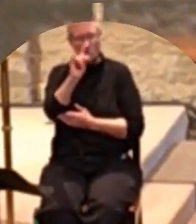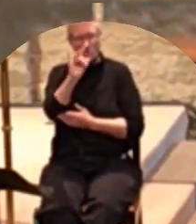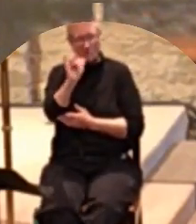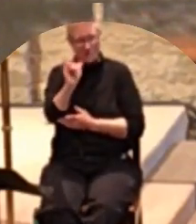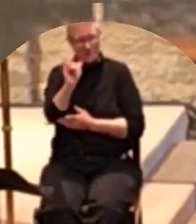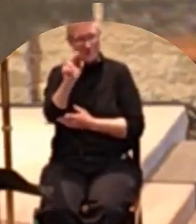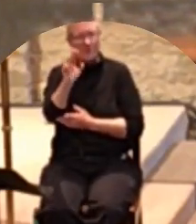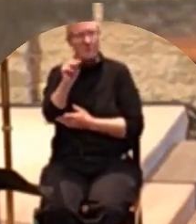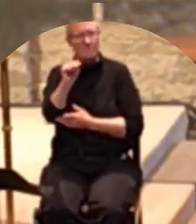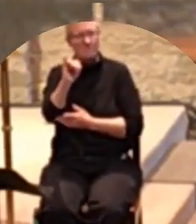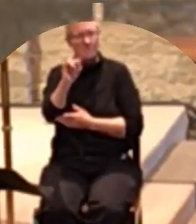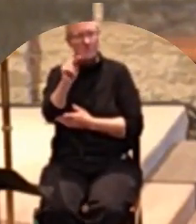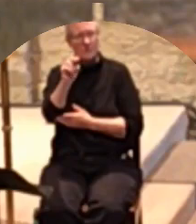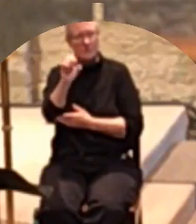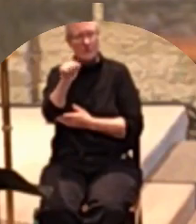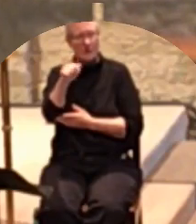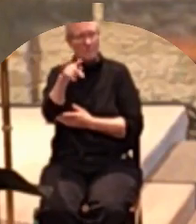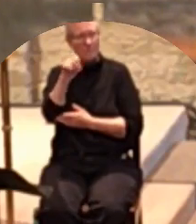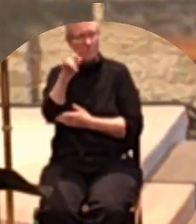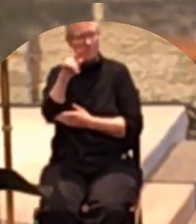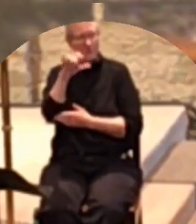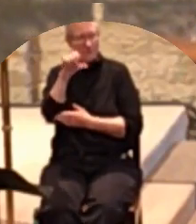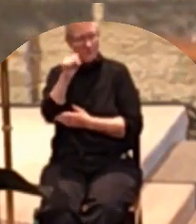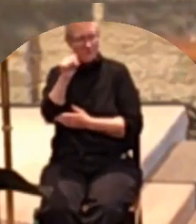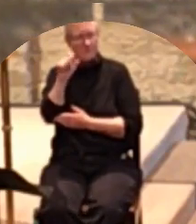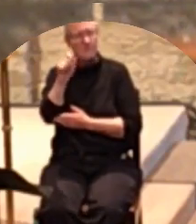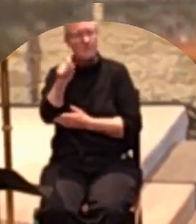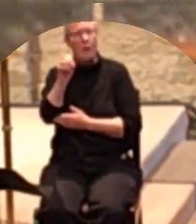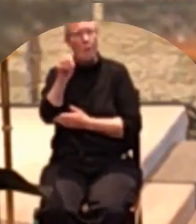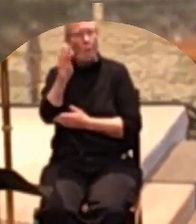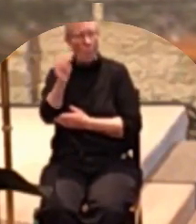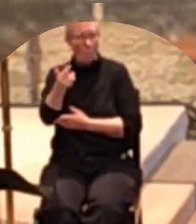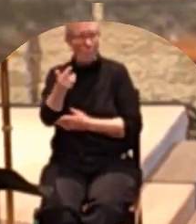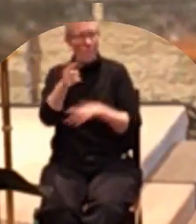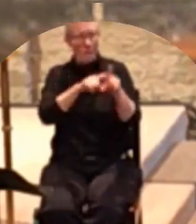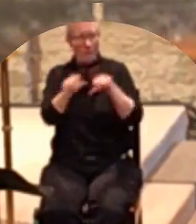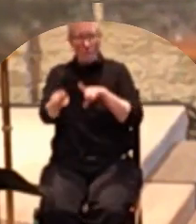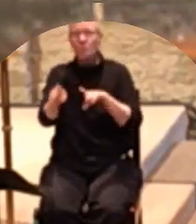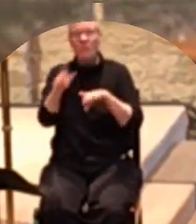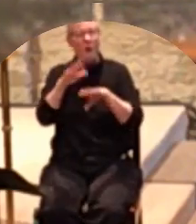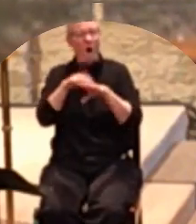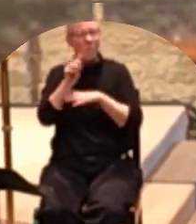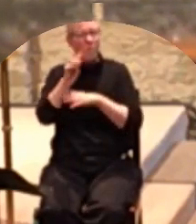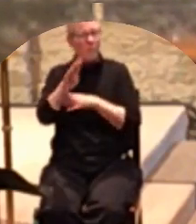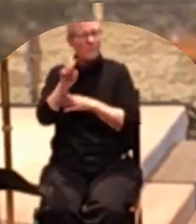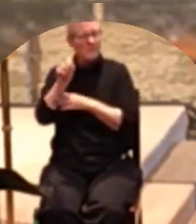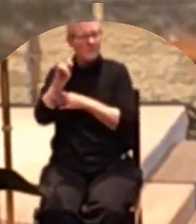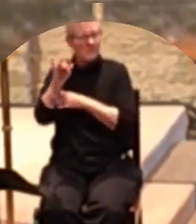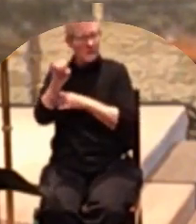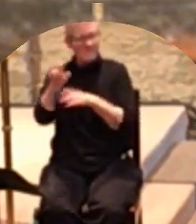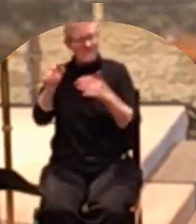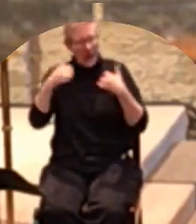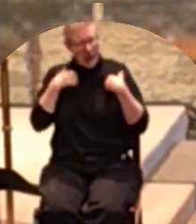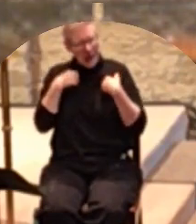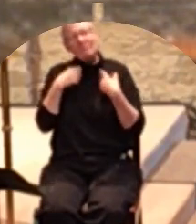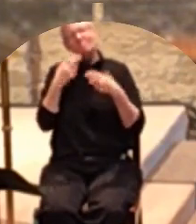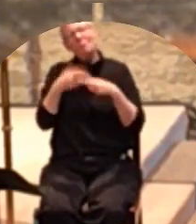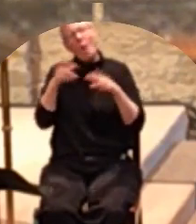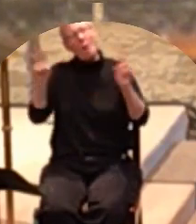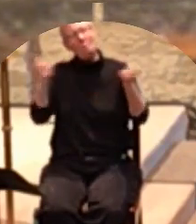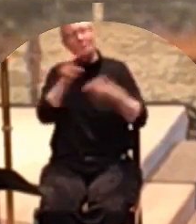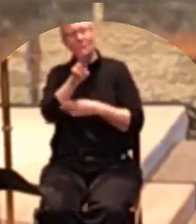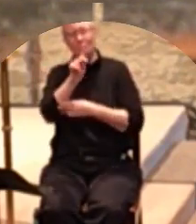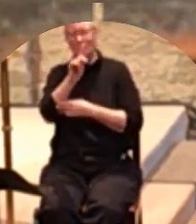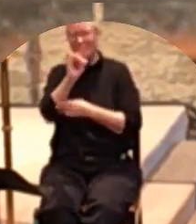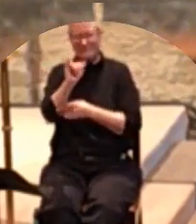office@unityminneapolis.org. On the website, we also have our Unity Spiritual First Aid Kit, and